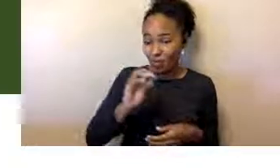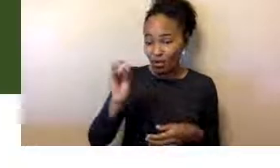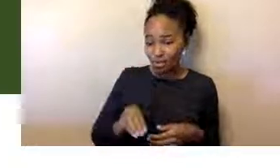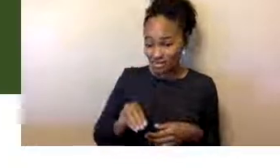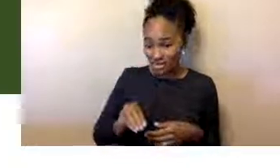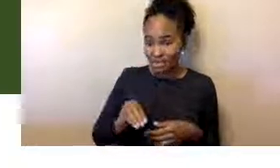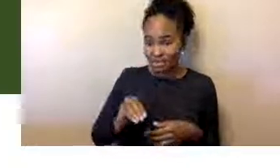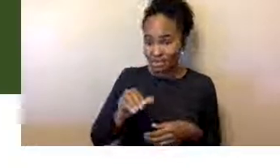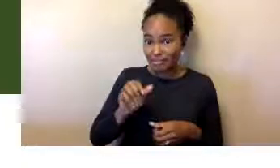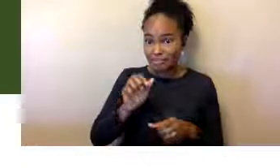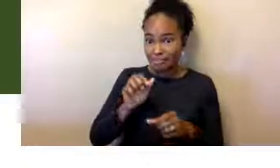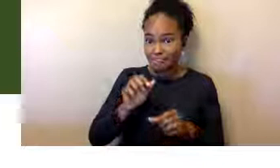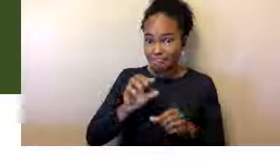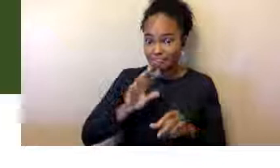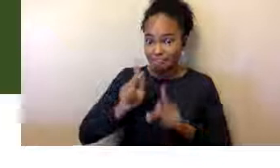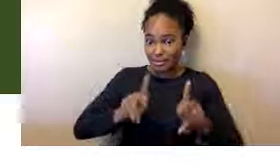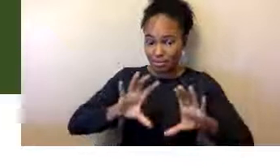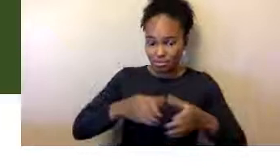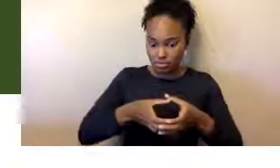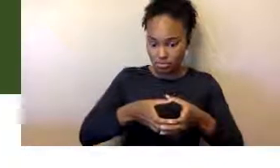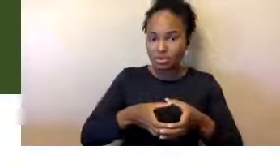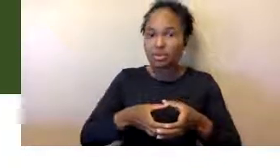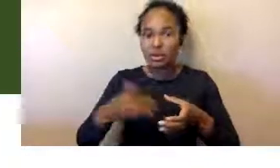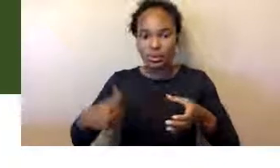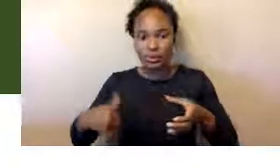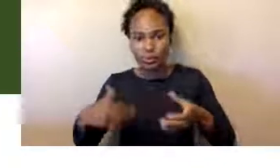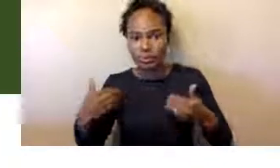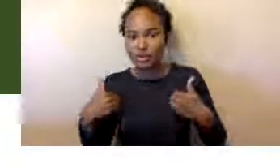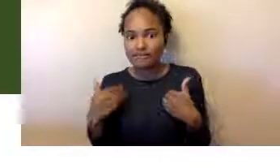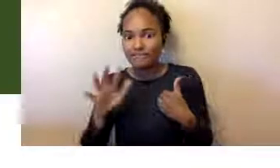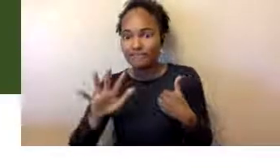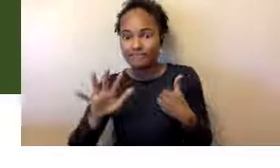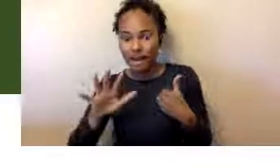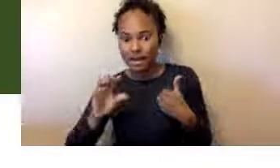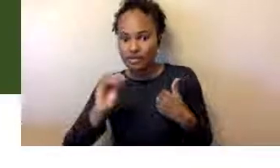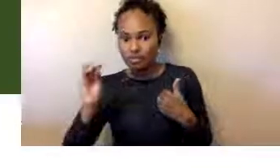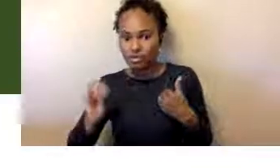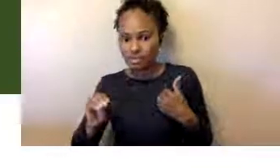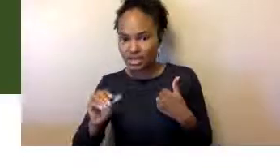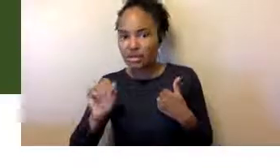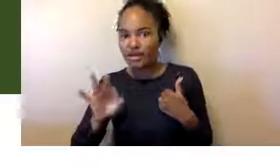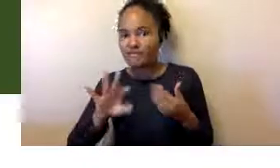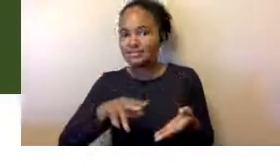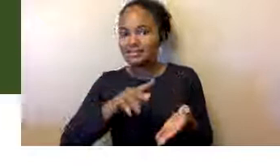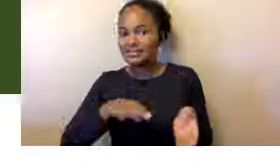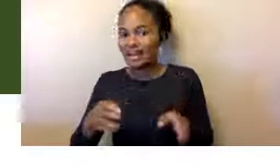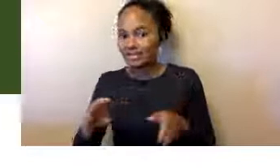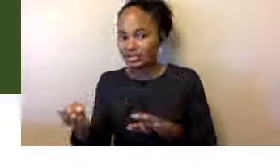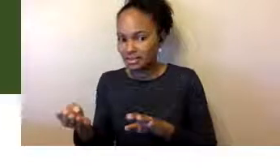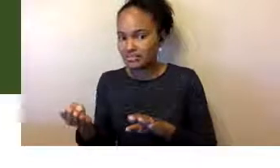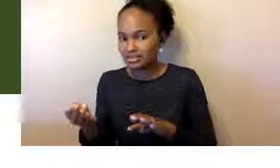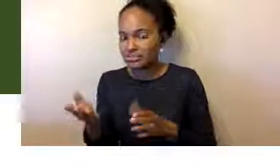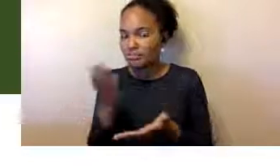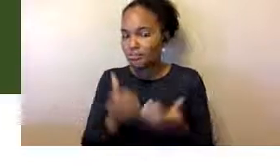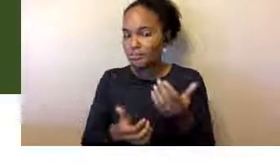about 25% of fatal encounters with law enforcement. And again, most of these individuals are people who